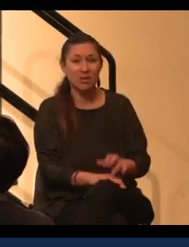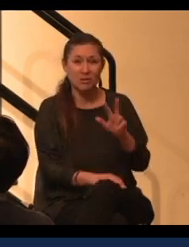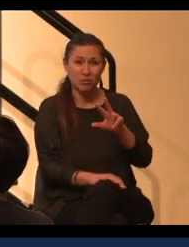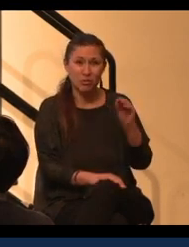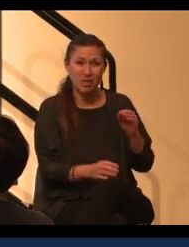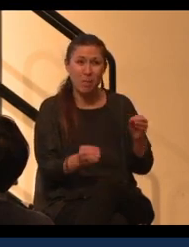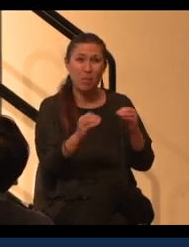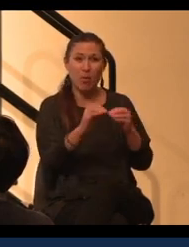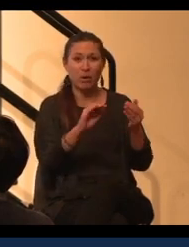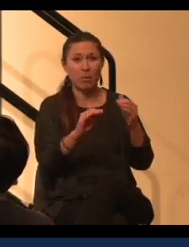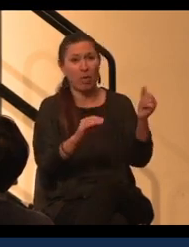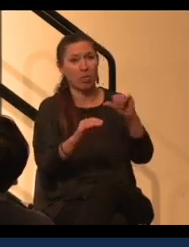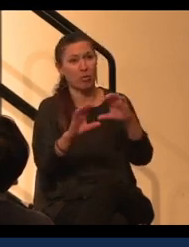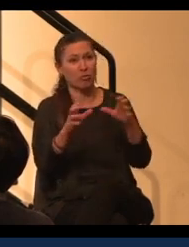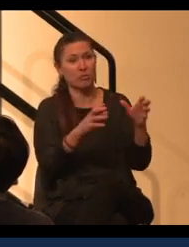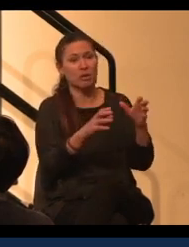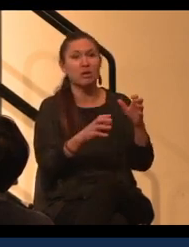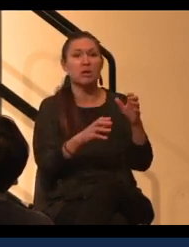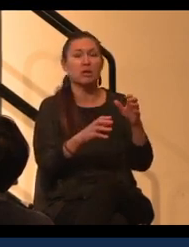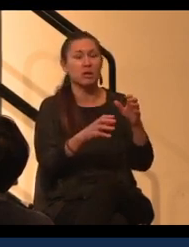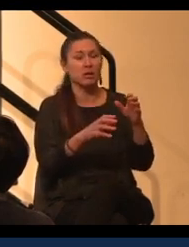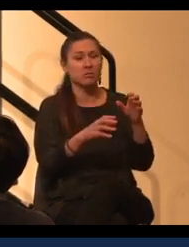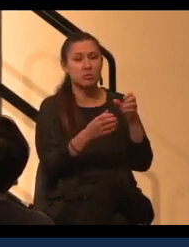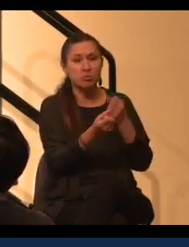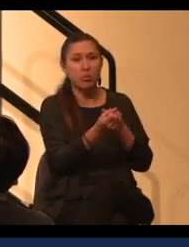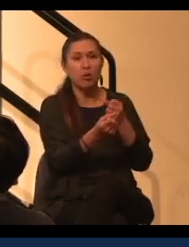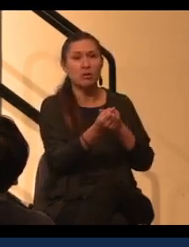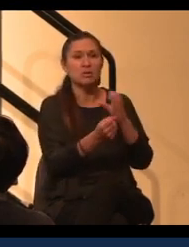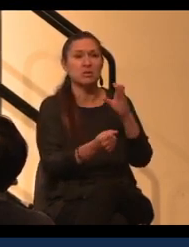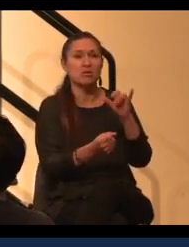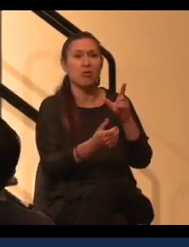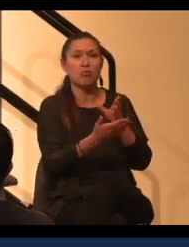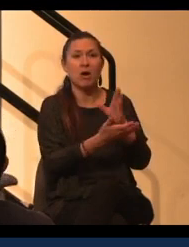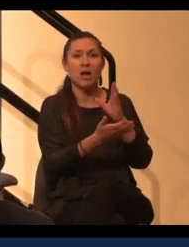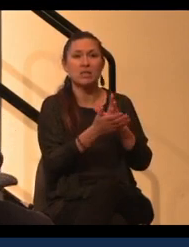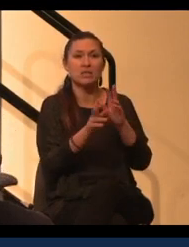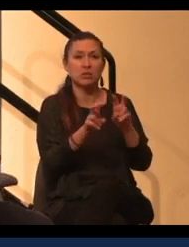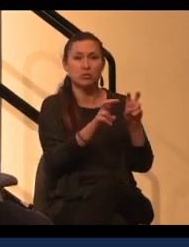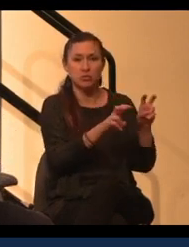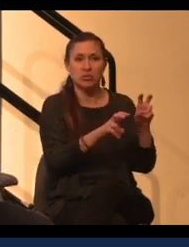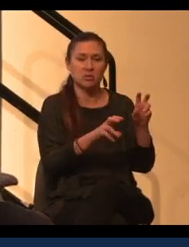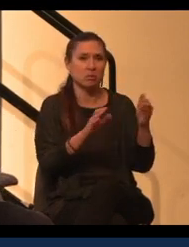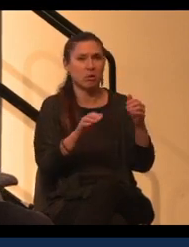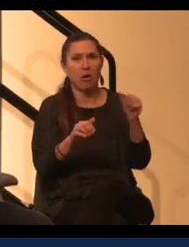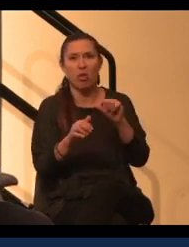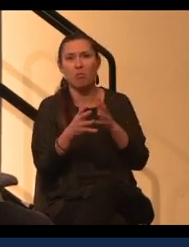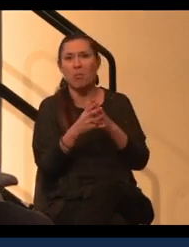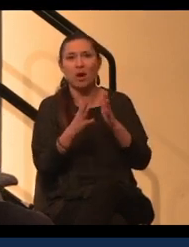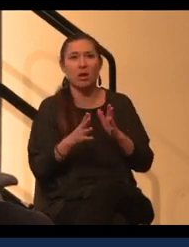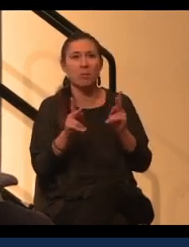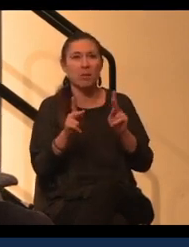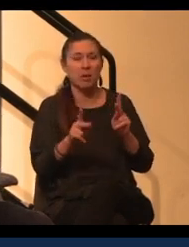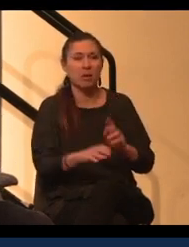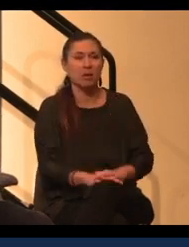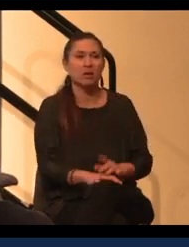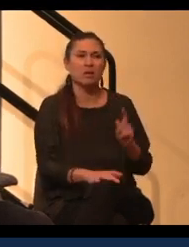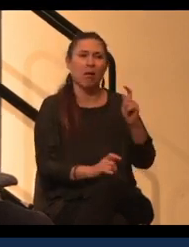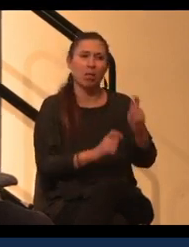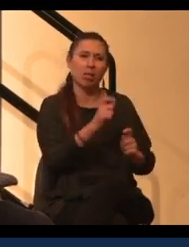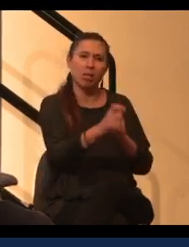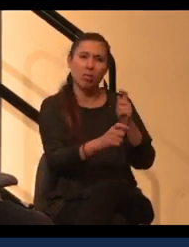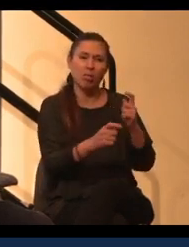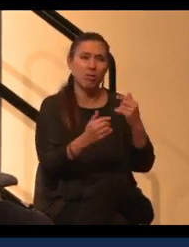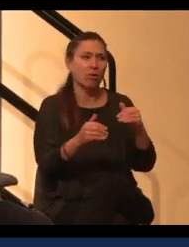33% more towards civil rights causes than other Americans. And yes, they're generous, but it